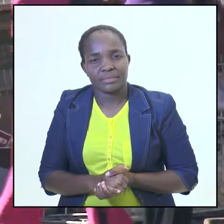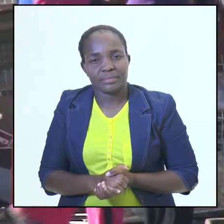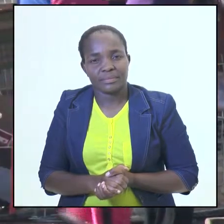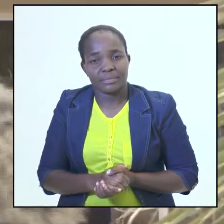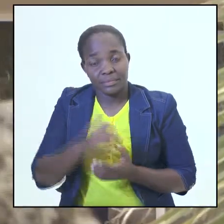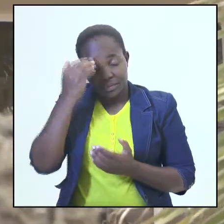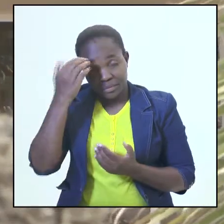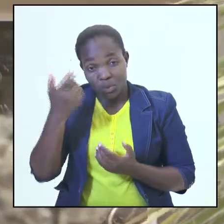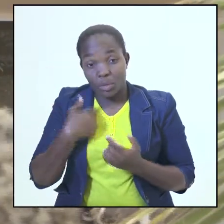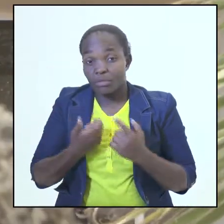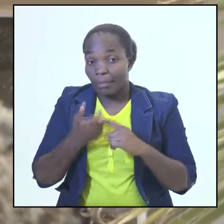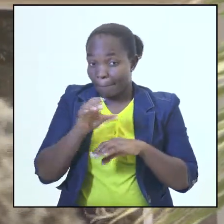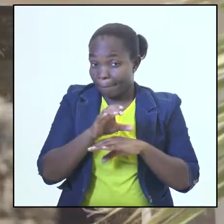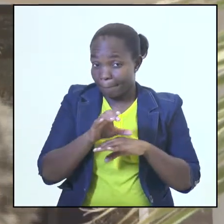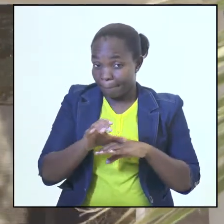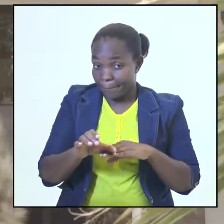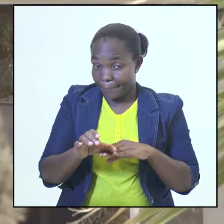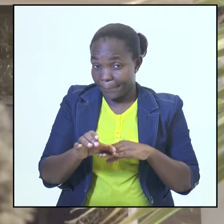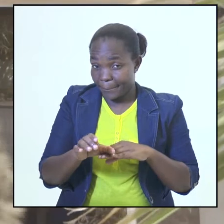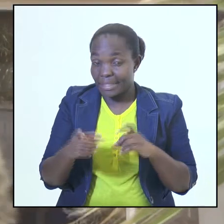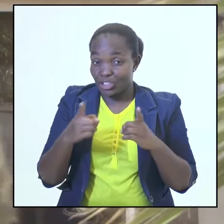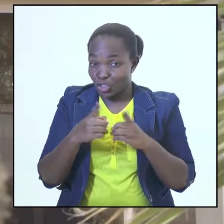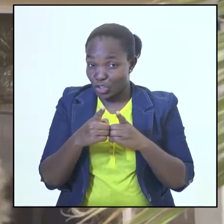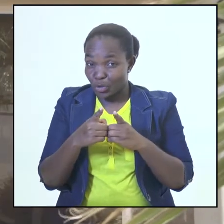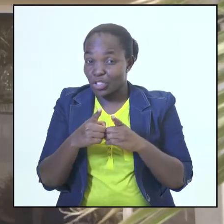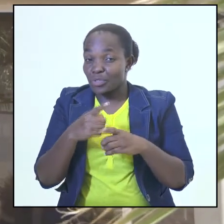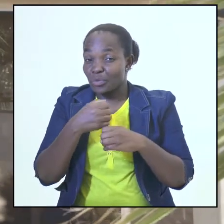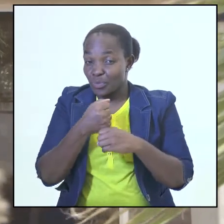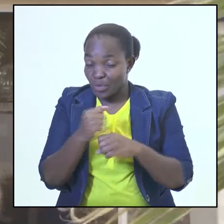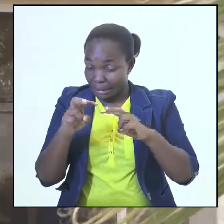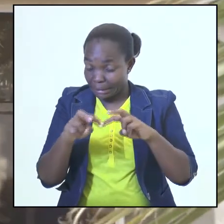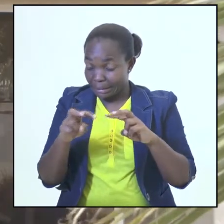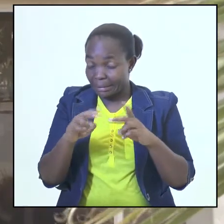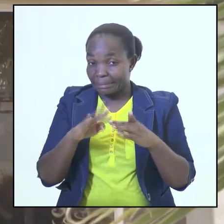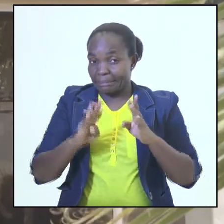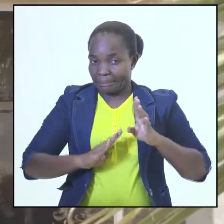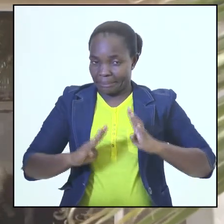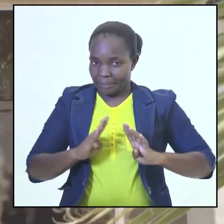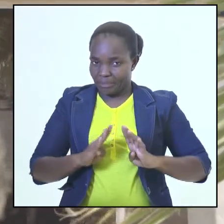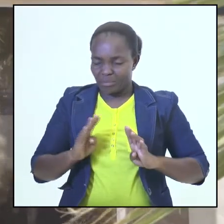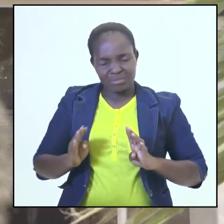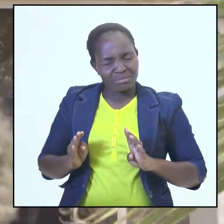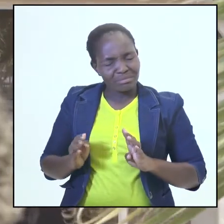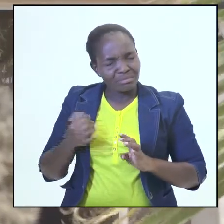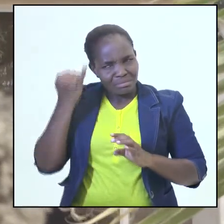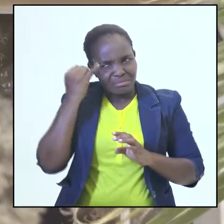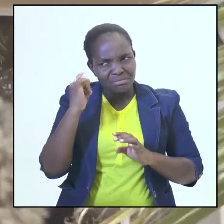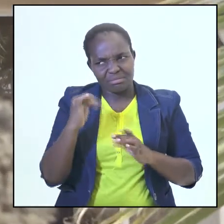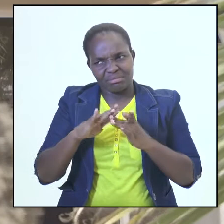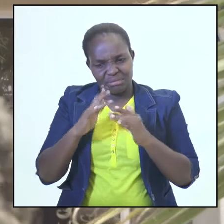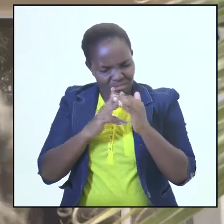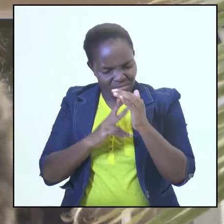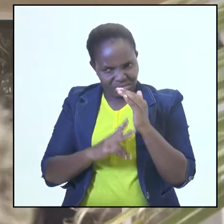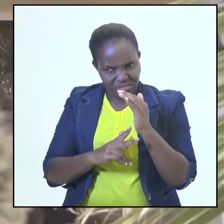Hi sir, we are from NAMCO and we are conducting a short street survey for our biology lesson. We would like your opinion on whether tourism is bad